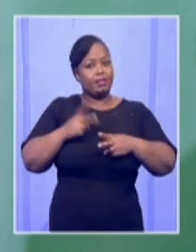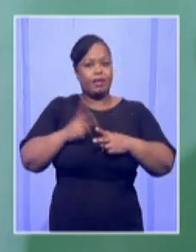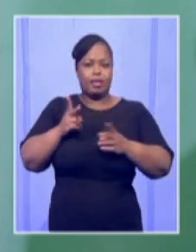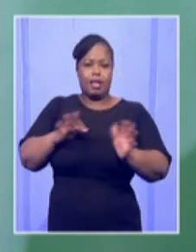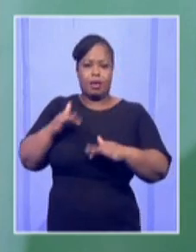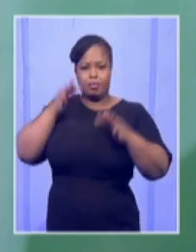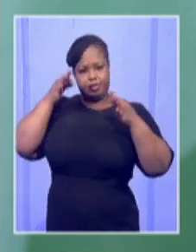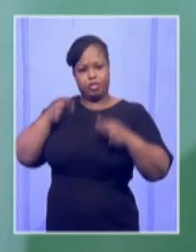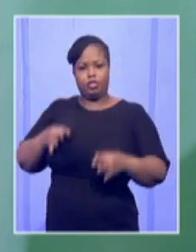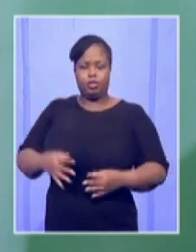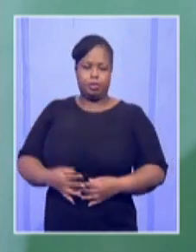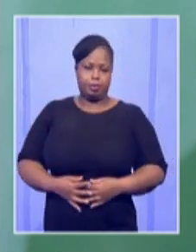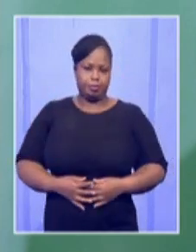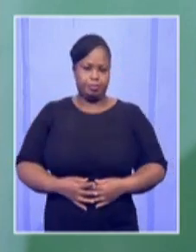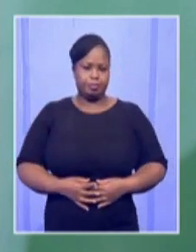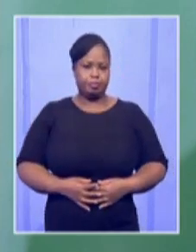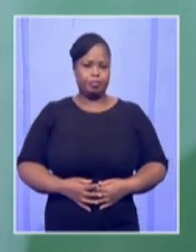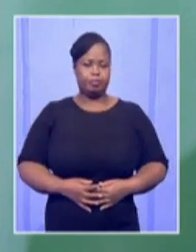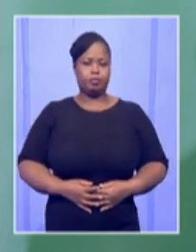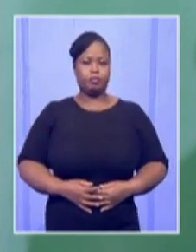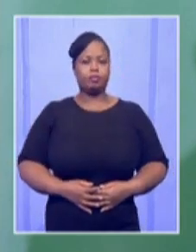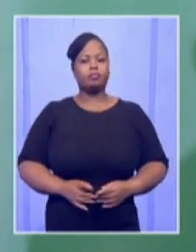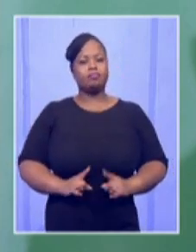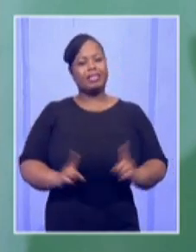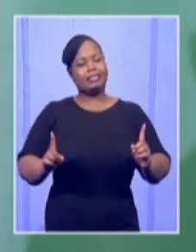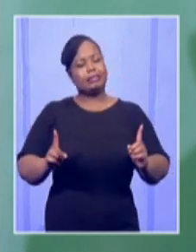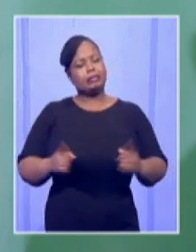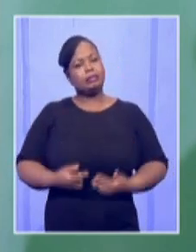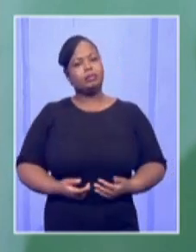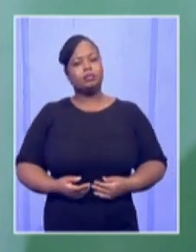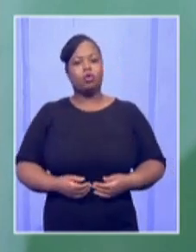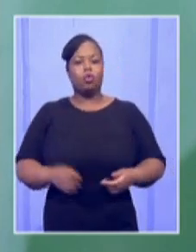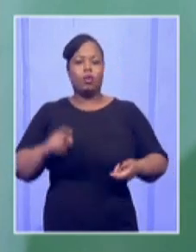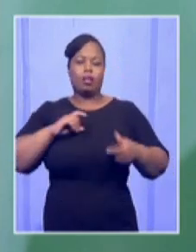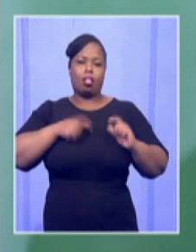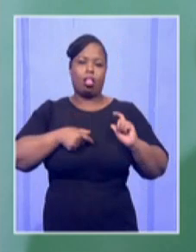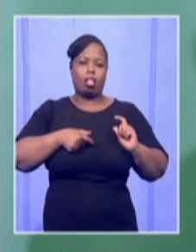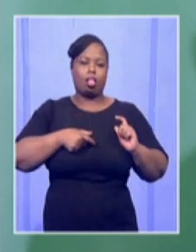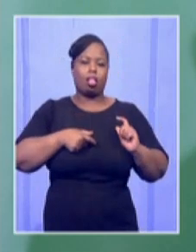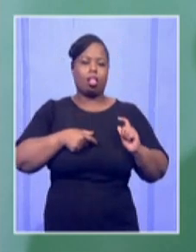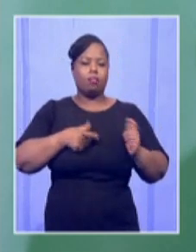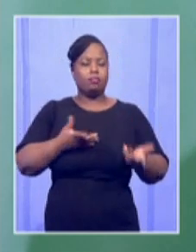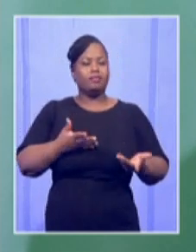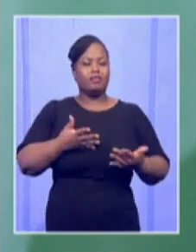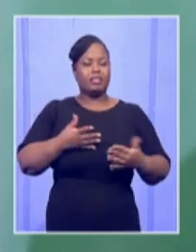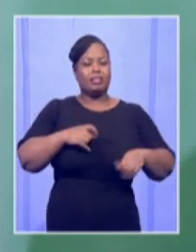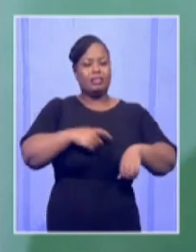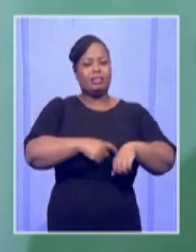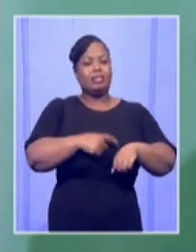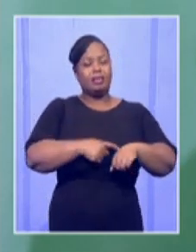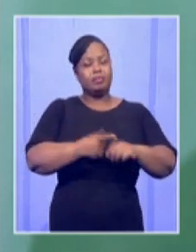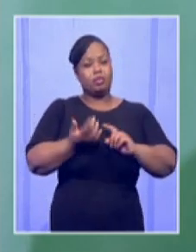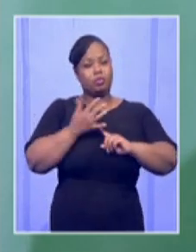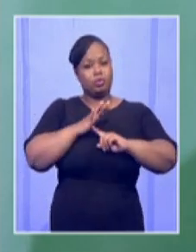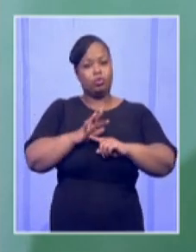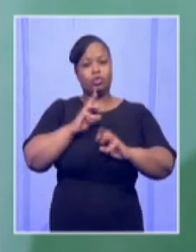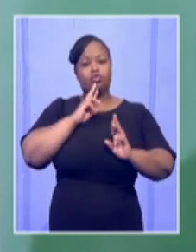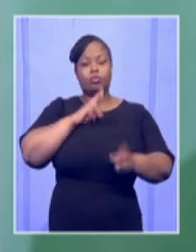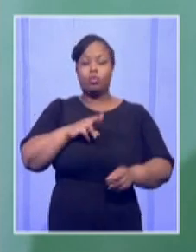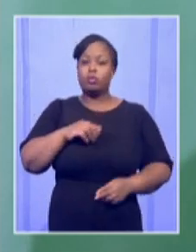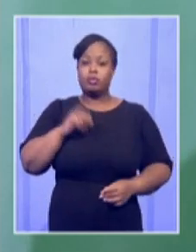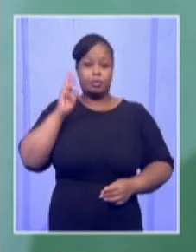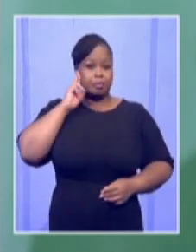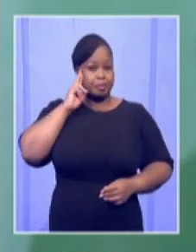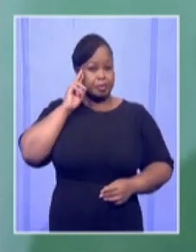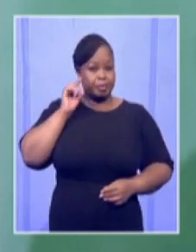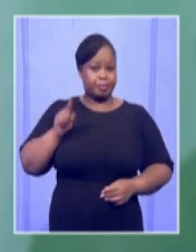decisions. But some very heartbreaking times also during the pandemic that are highlighted in the report. You remember the case